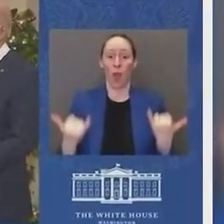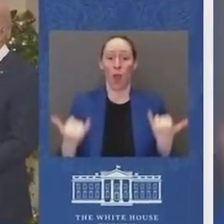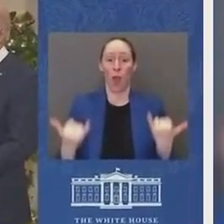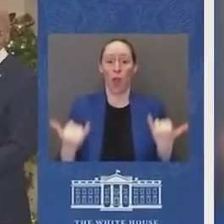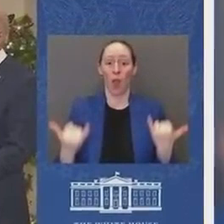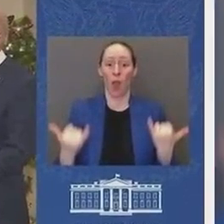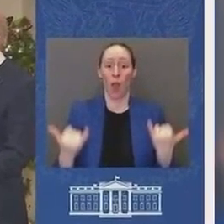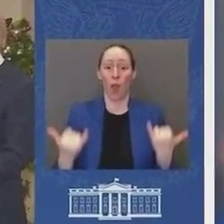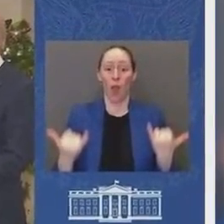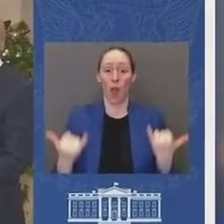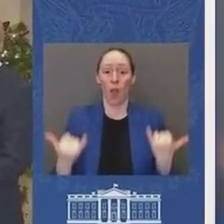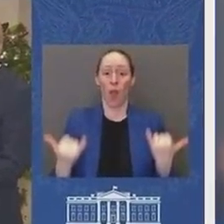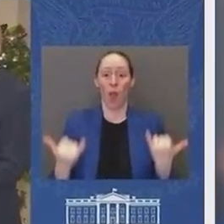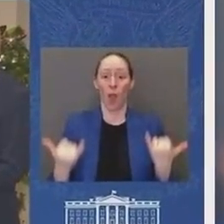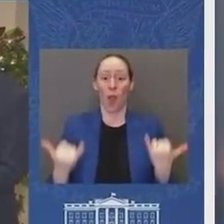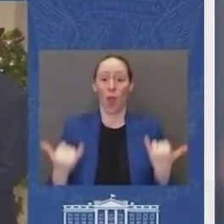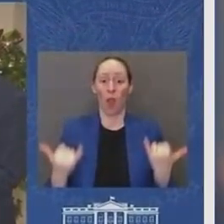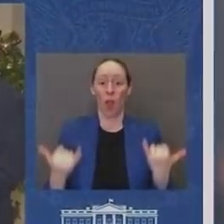You never get to breathe out."